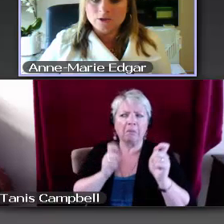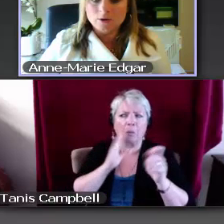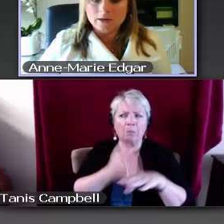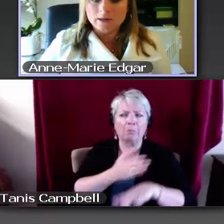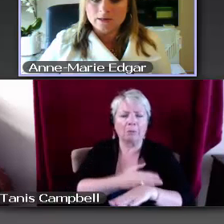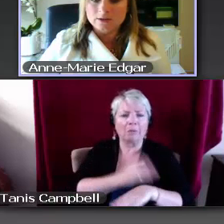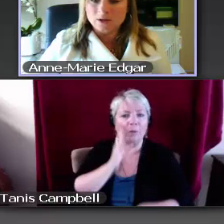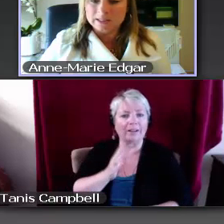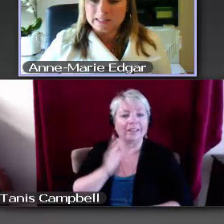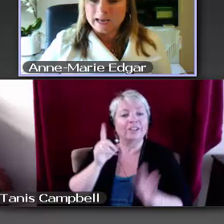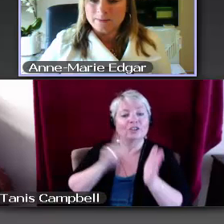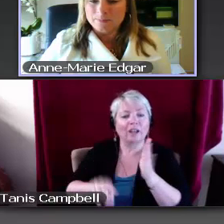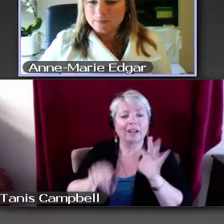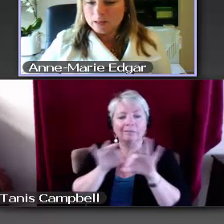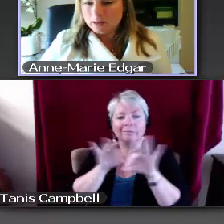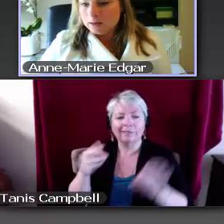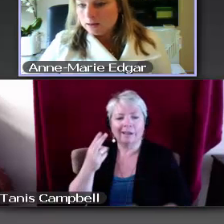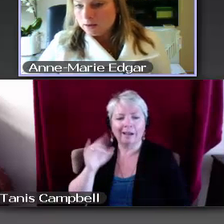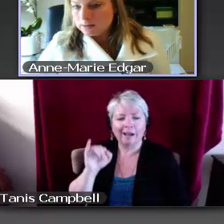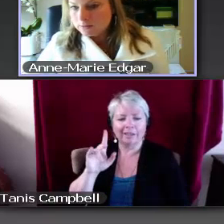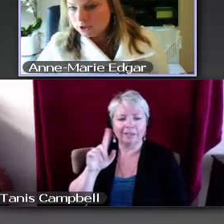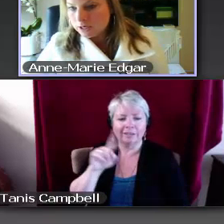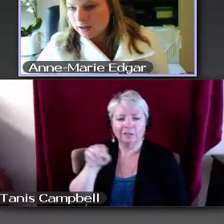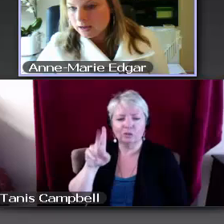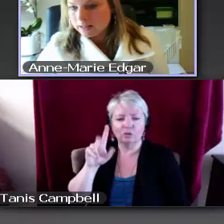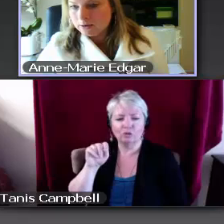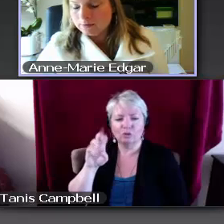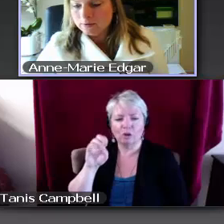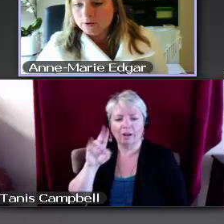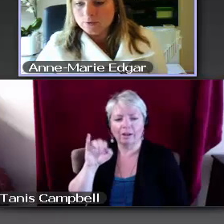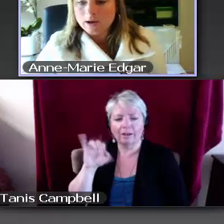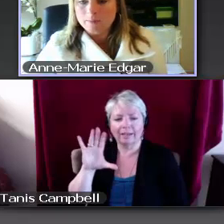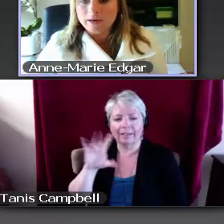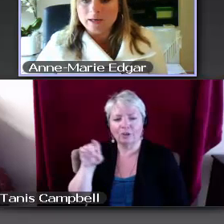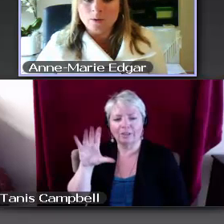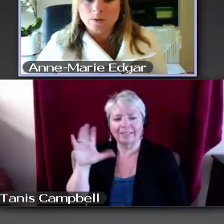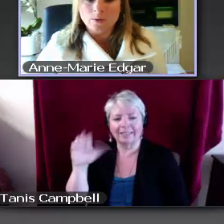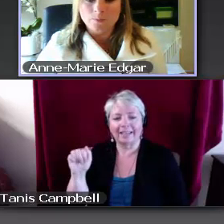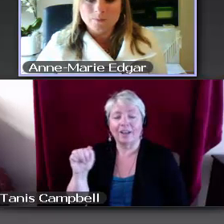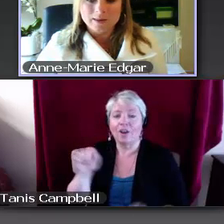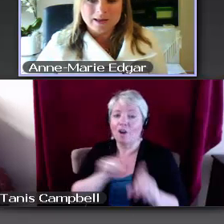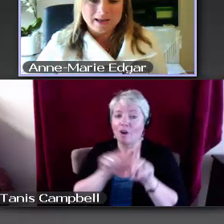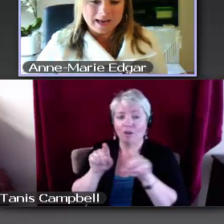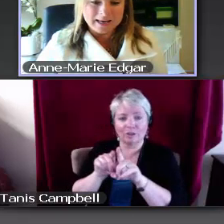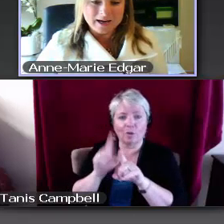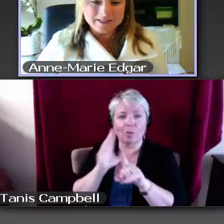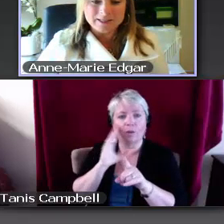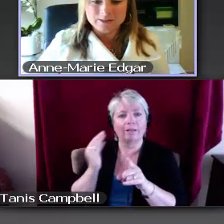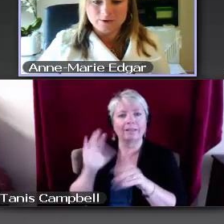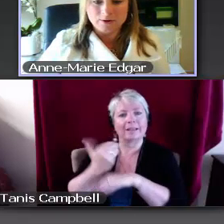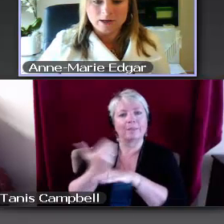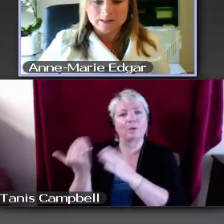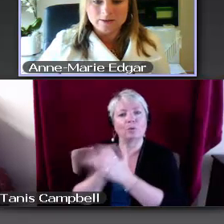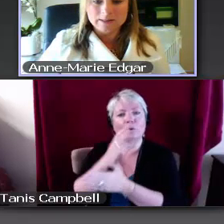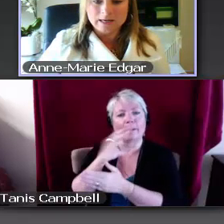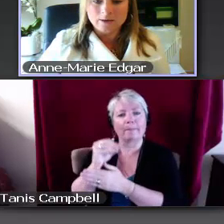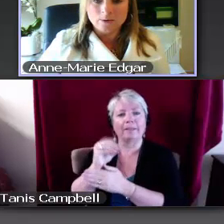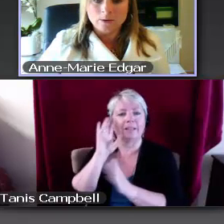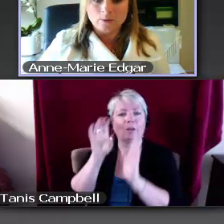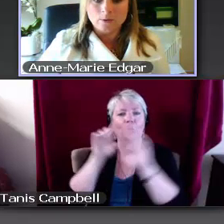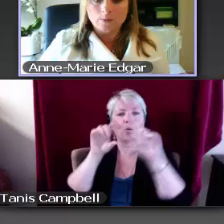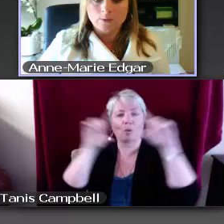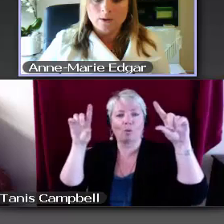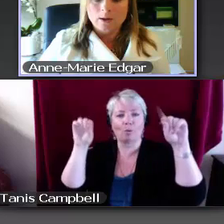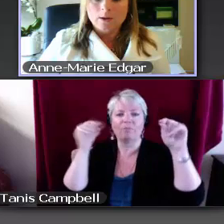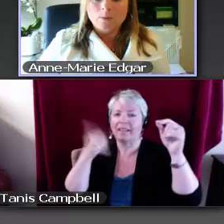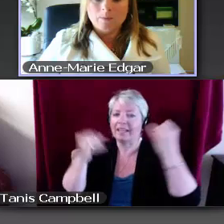at hightronic.ca. Also check back later for a new company logo. Any ideas or thoughts on the site